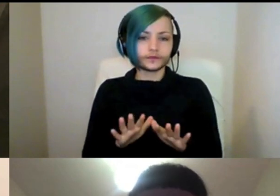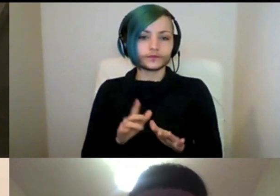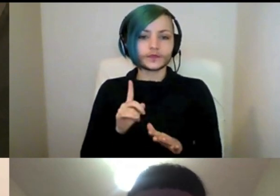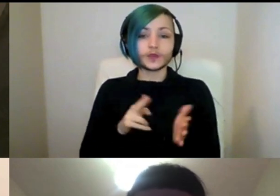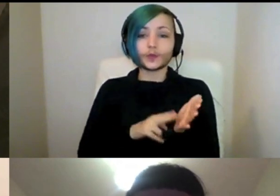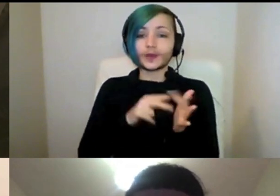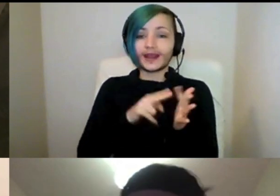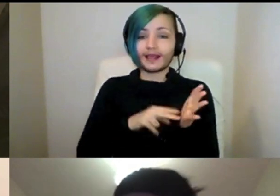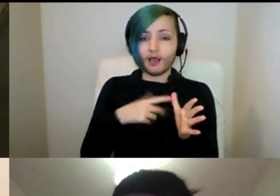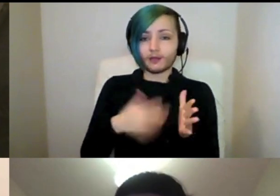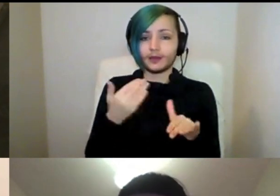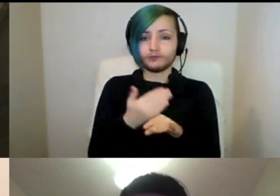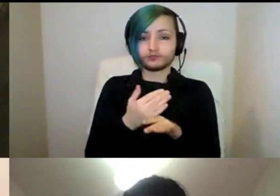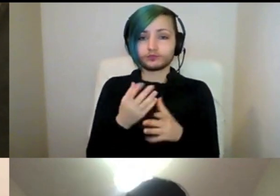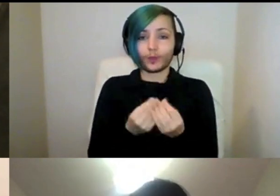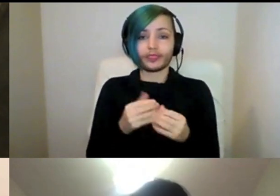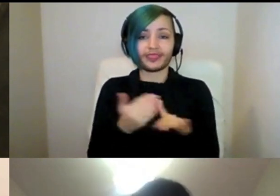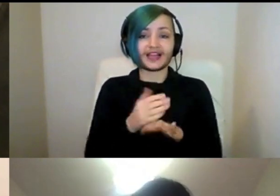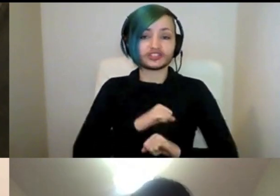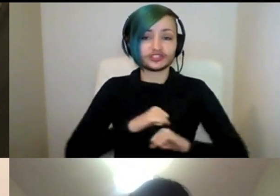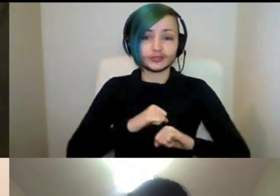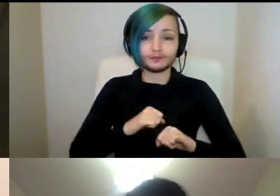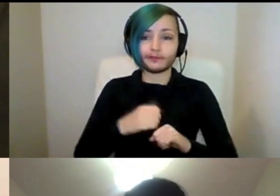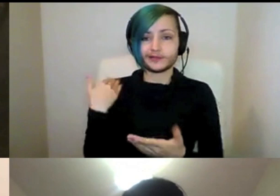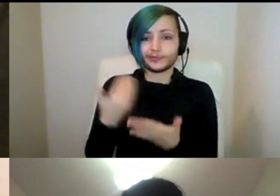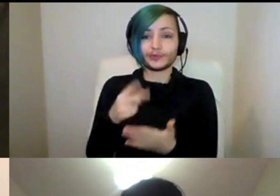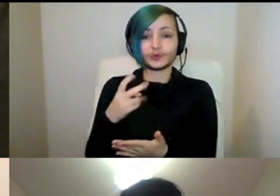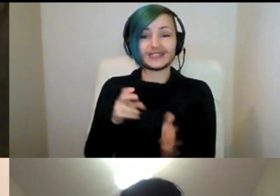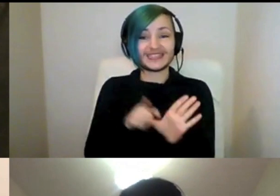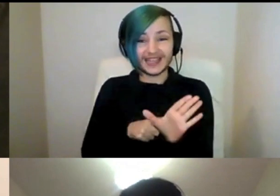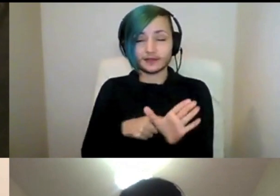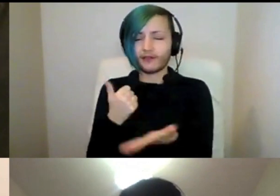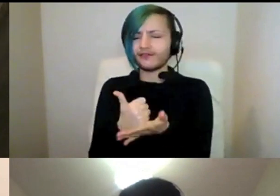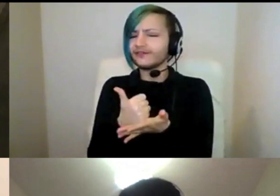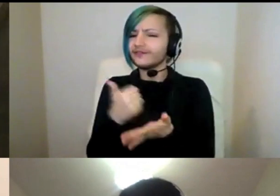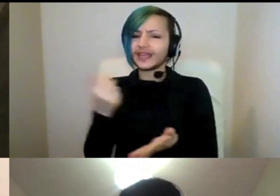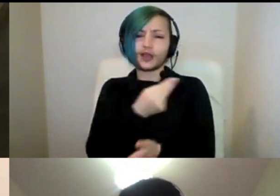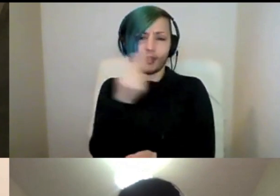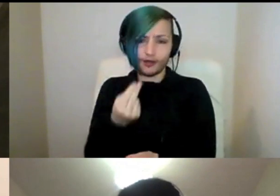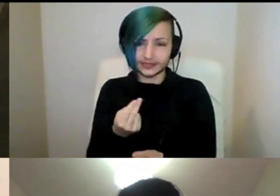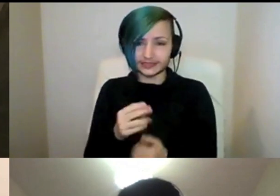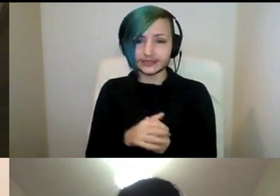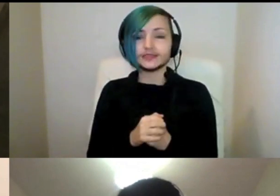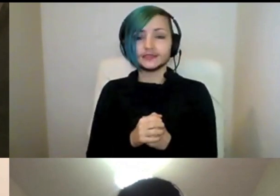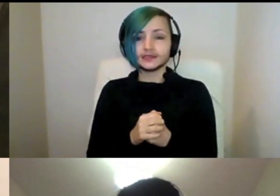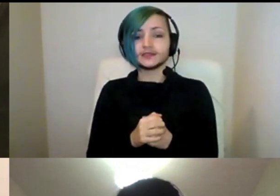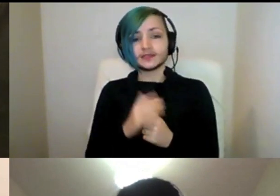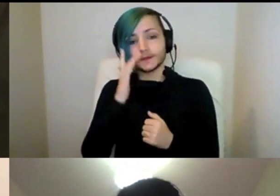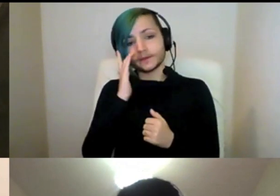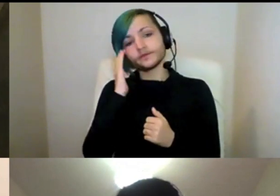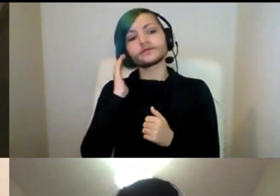Naina's worked with ActionSpace for 20 years. She is an incredible artist. Her work she works in